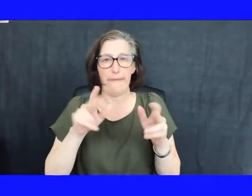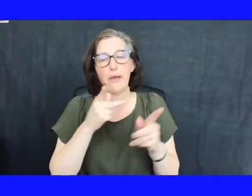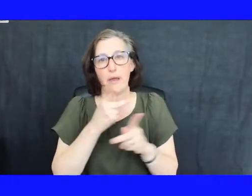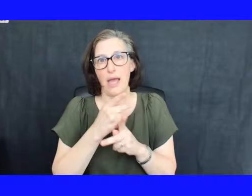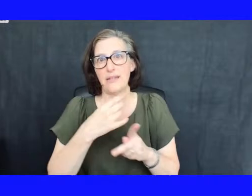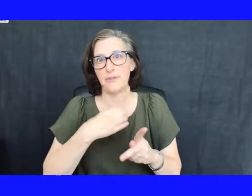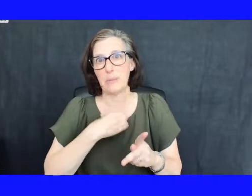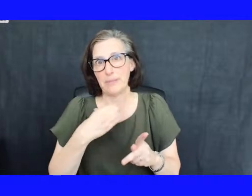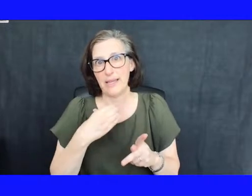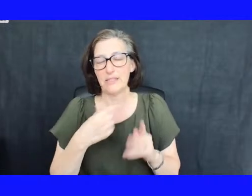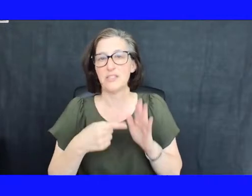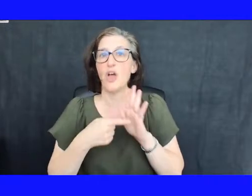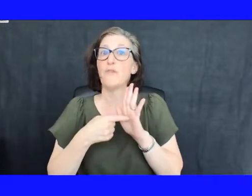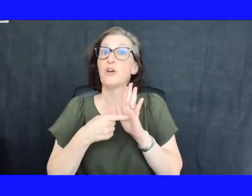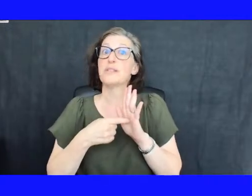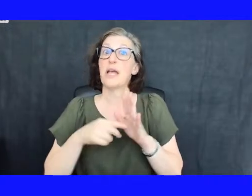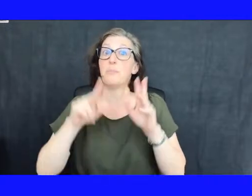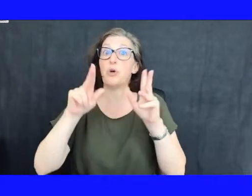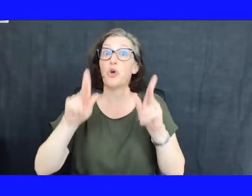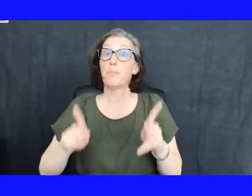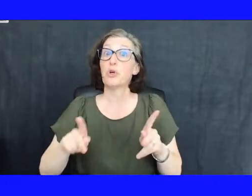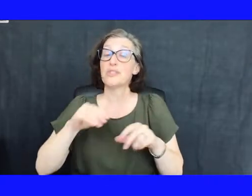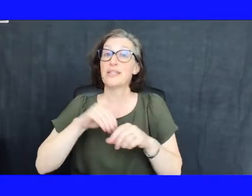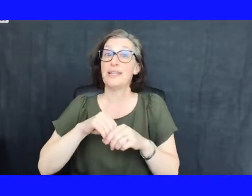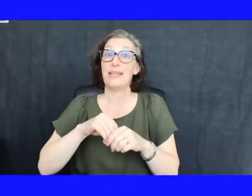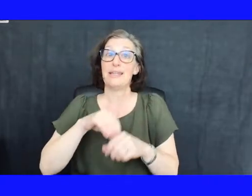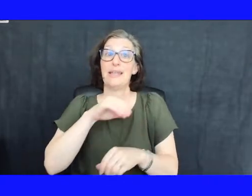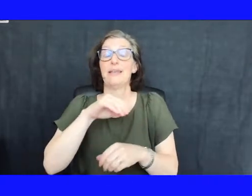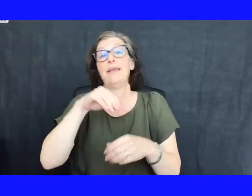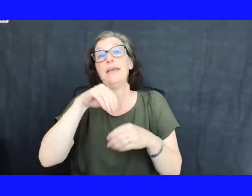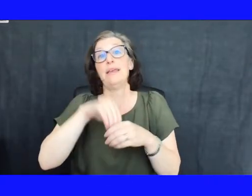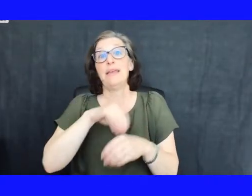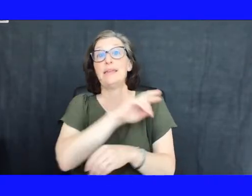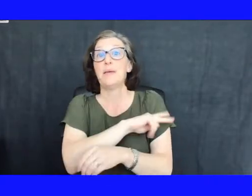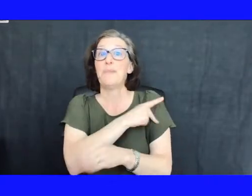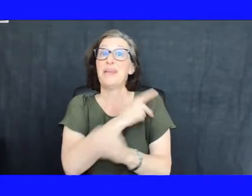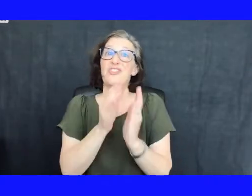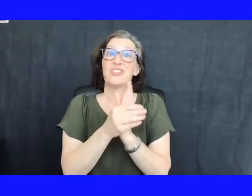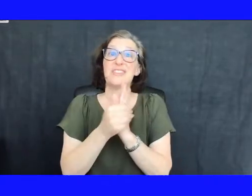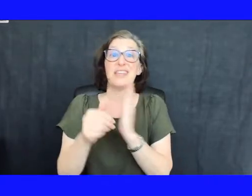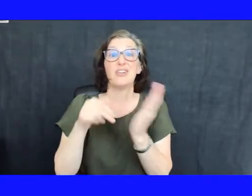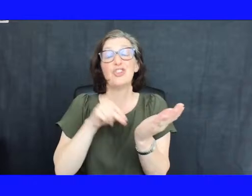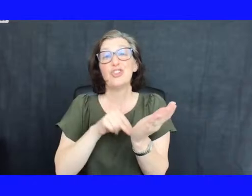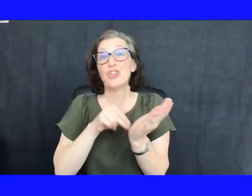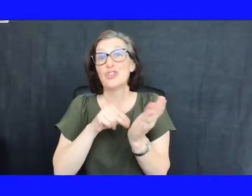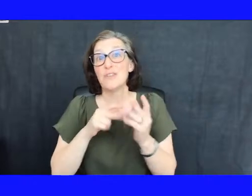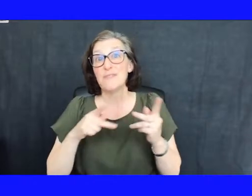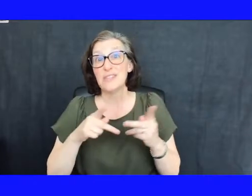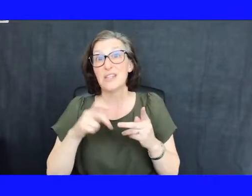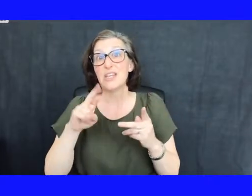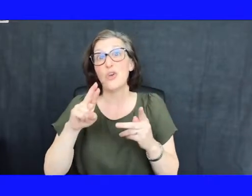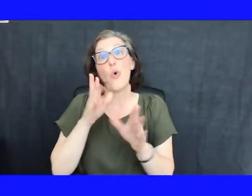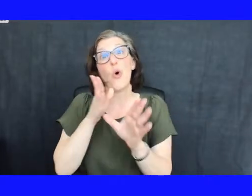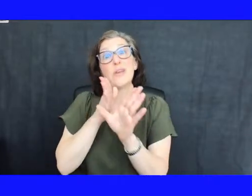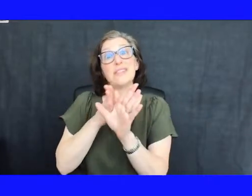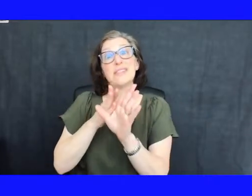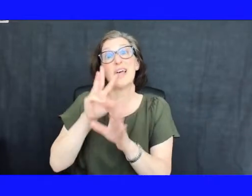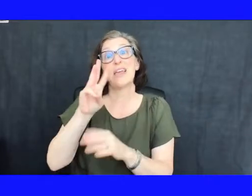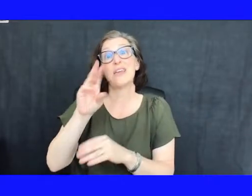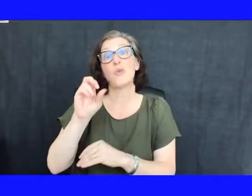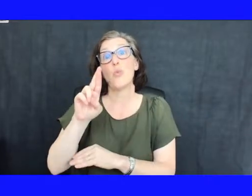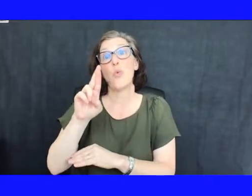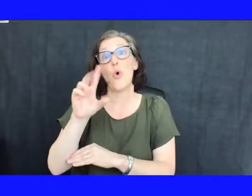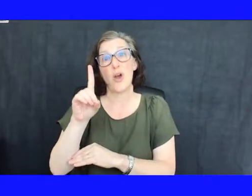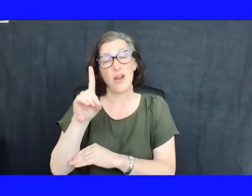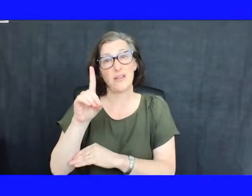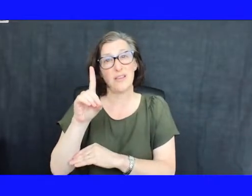So those things typically happen at the facility. They don't come centrally. And each facility